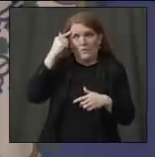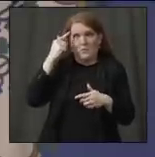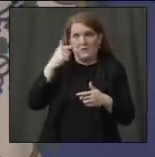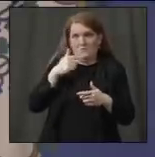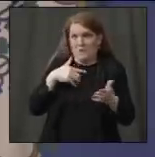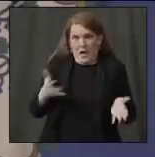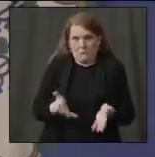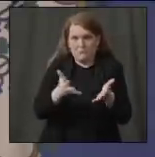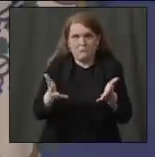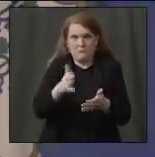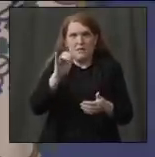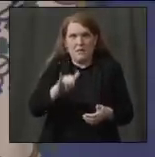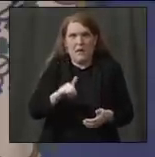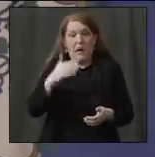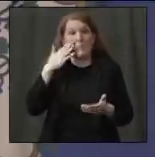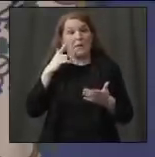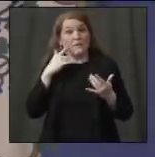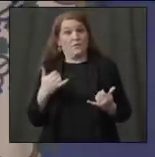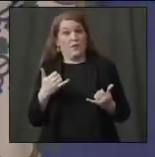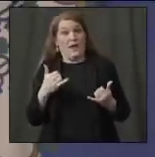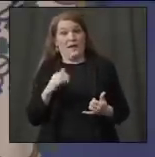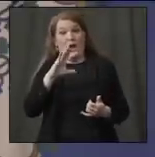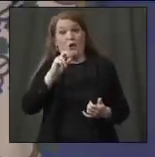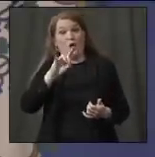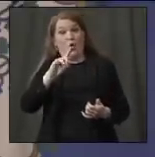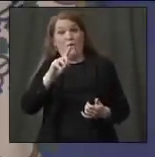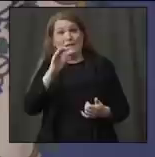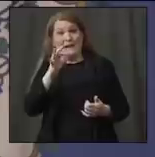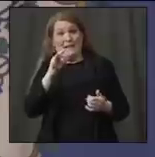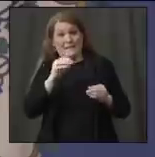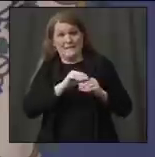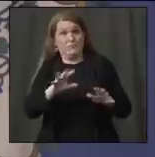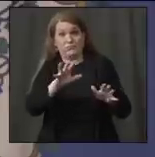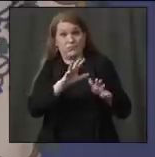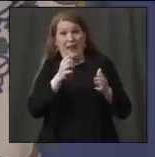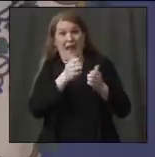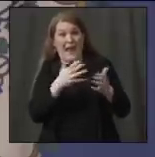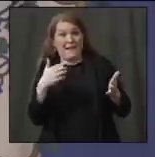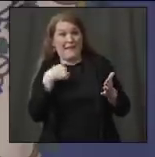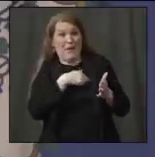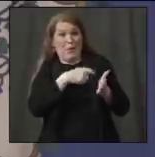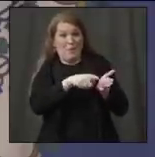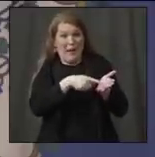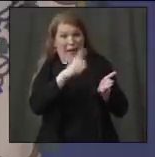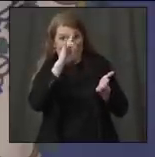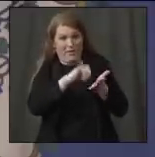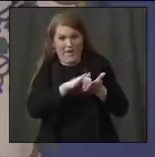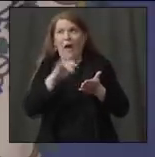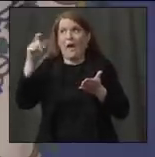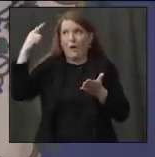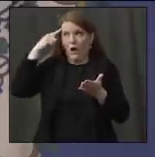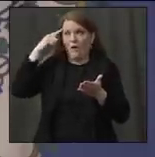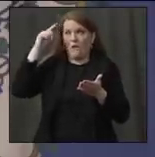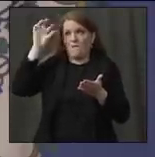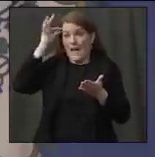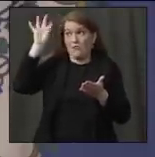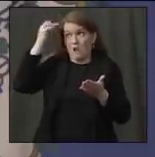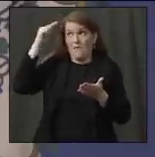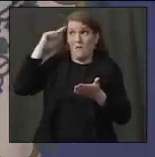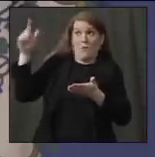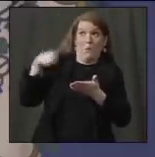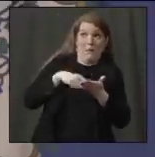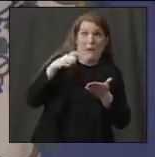any out-of-pocket COVID-related expenses, but the other 90% of our shortfall, and I think you're going to find in our municipalities as